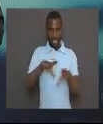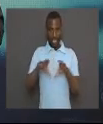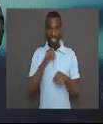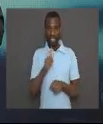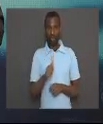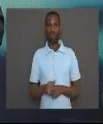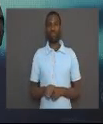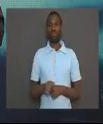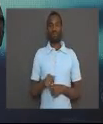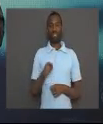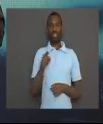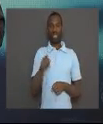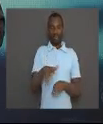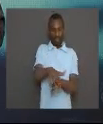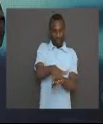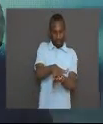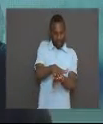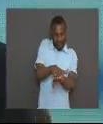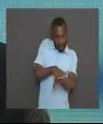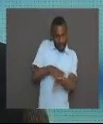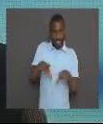as it faces air resistance.